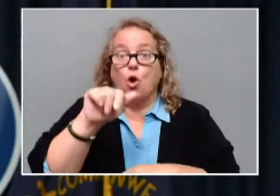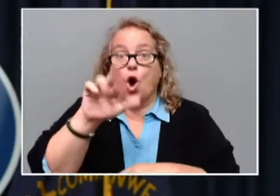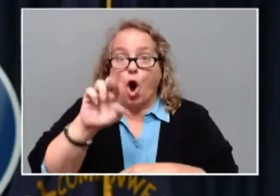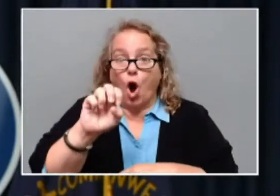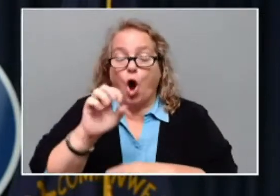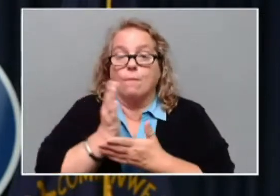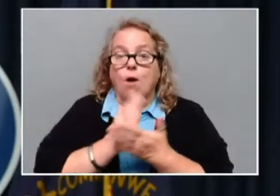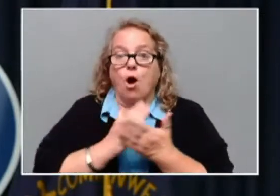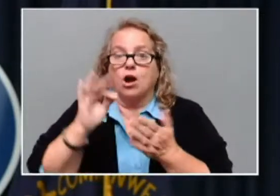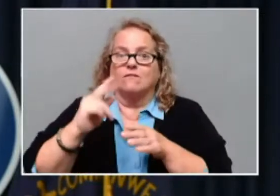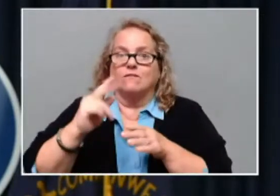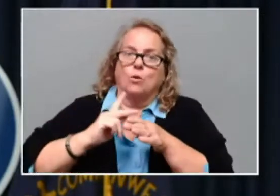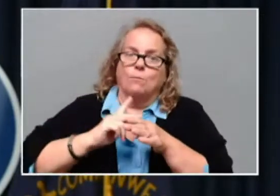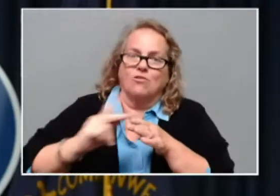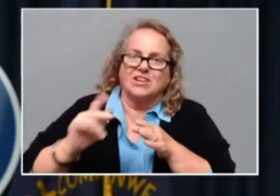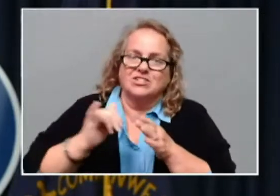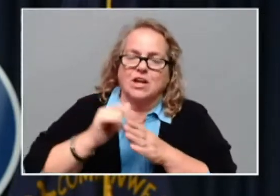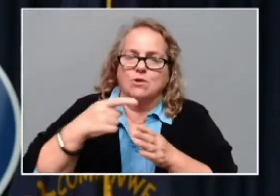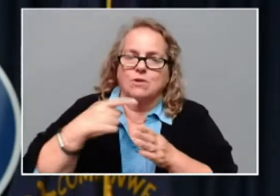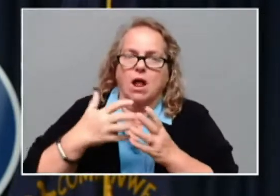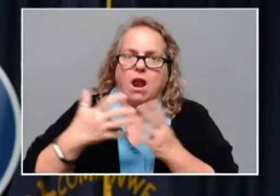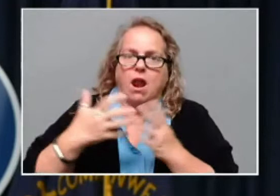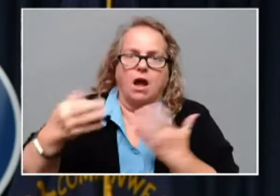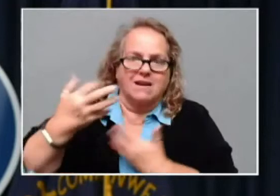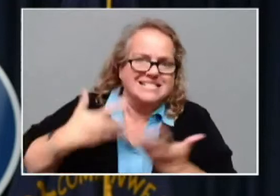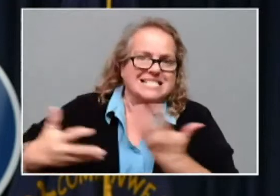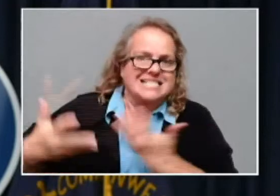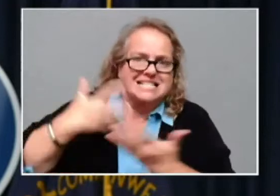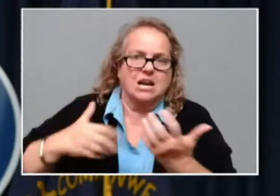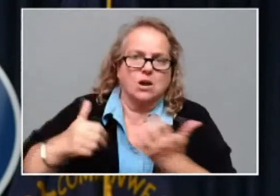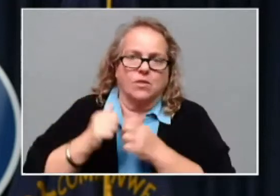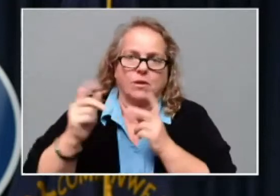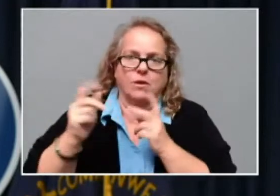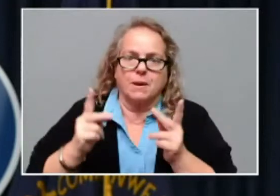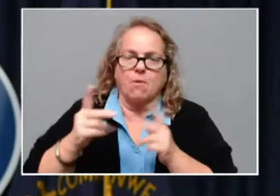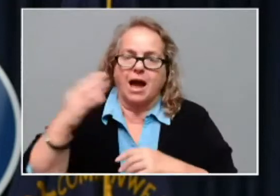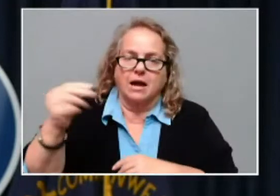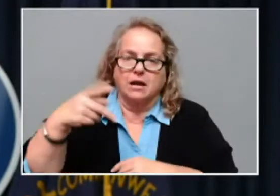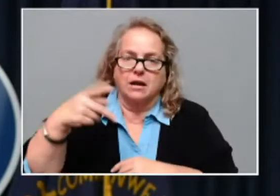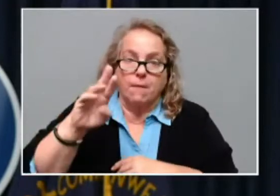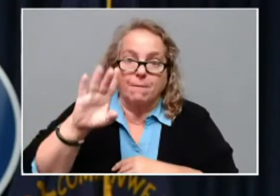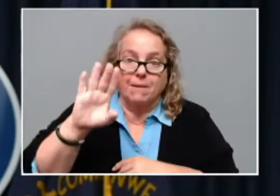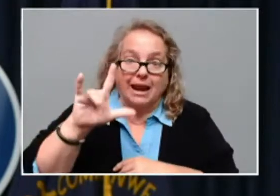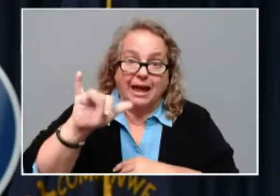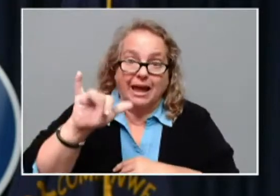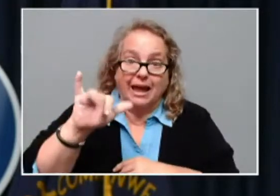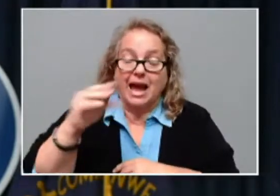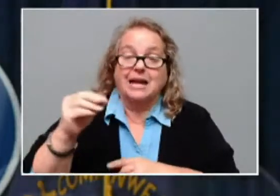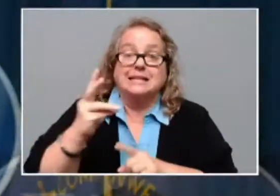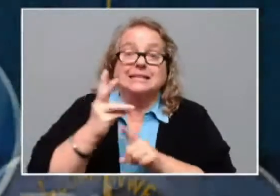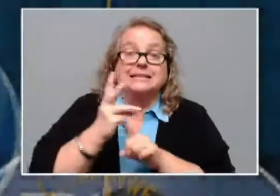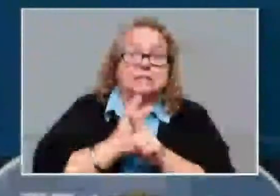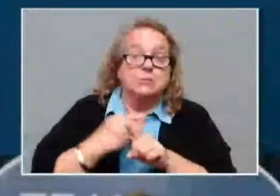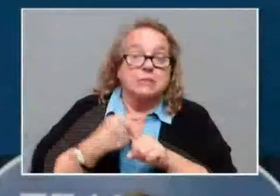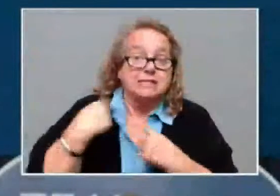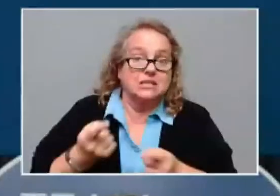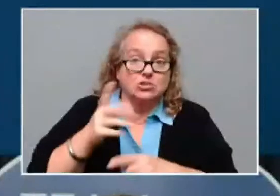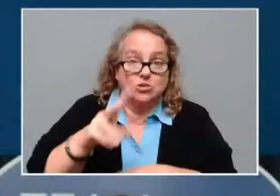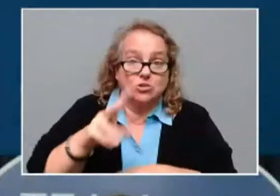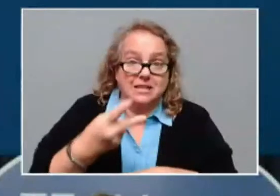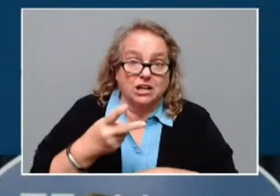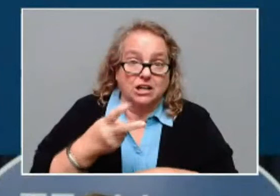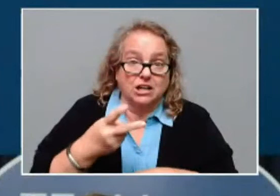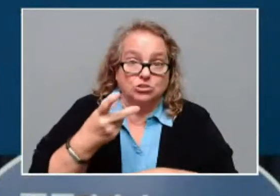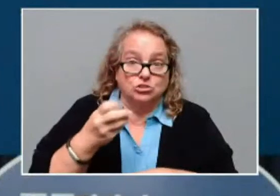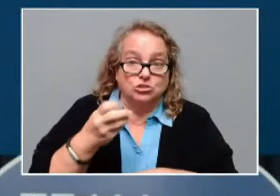professions that you have a lot of interaction with people and the public, and it's been 6 months since your second shot, go out and get your